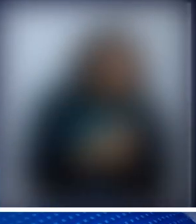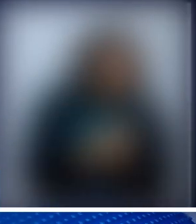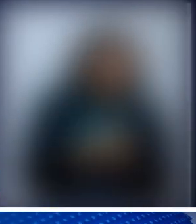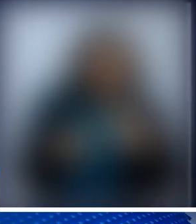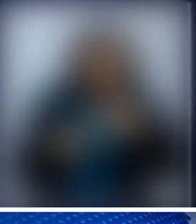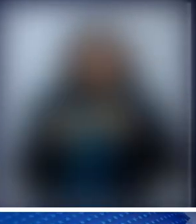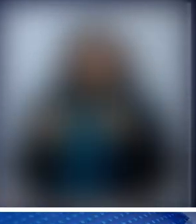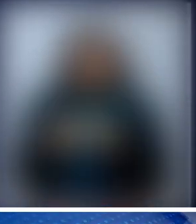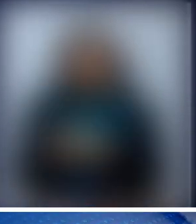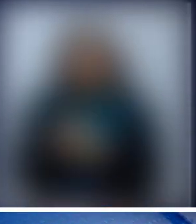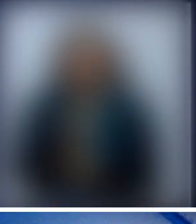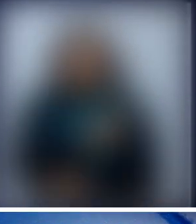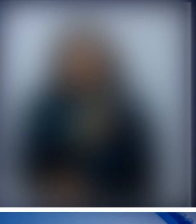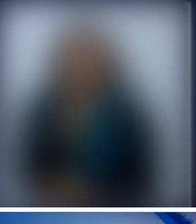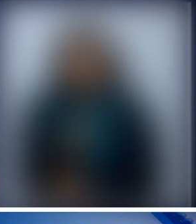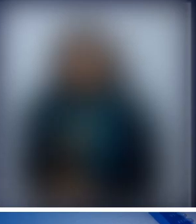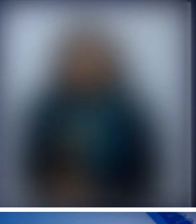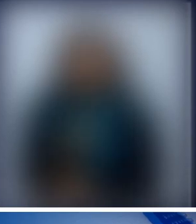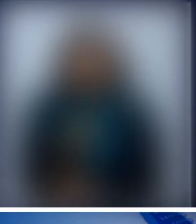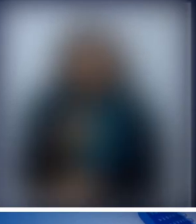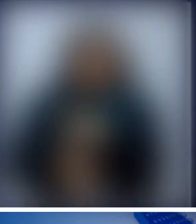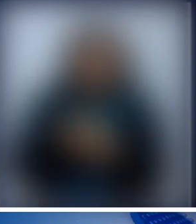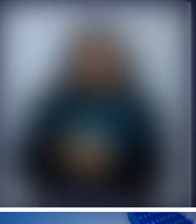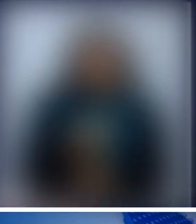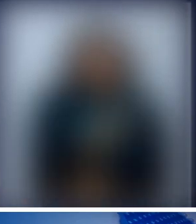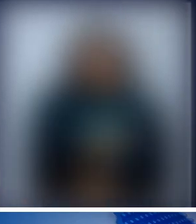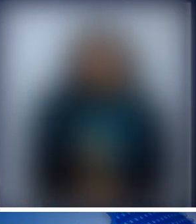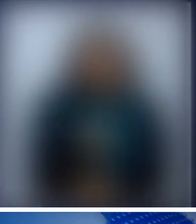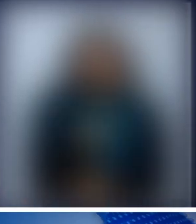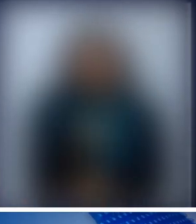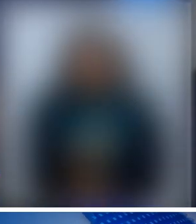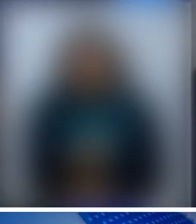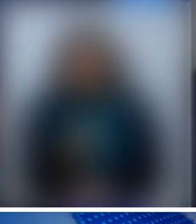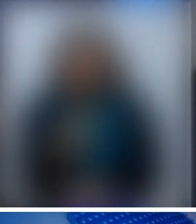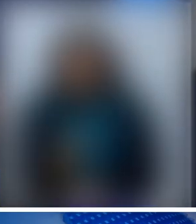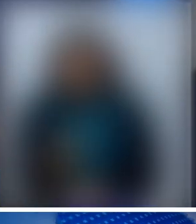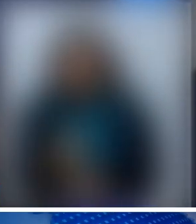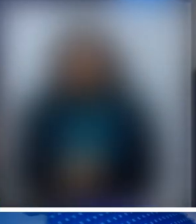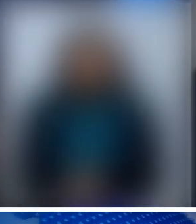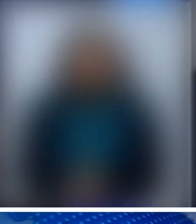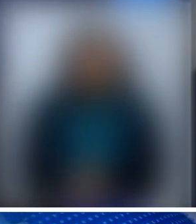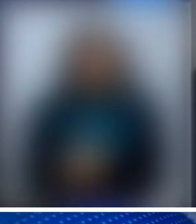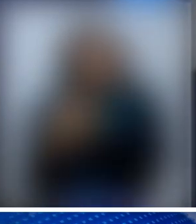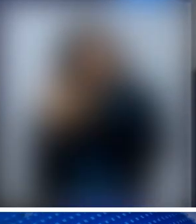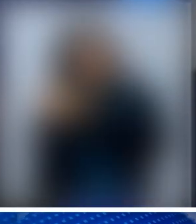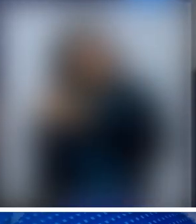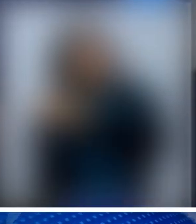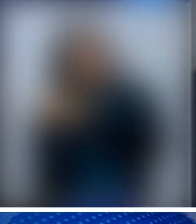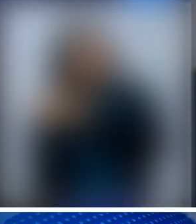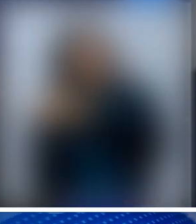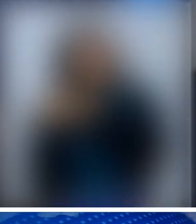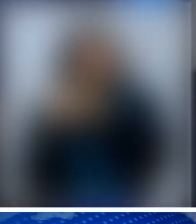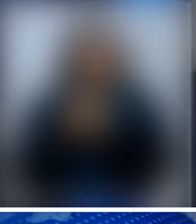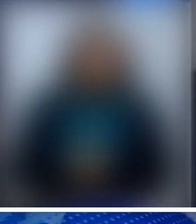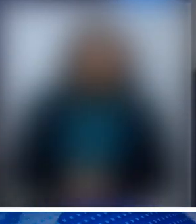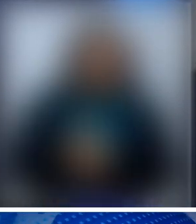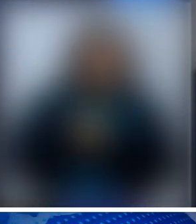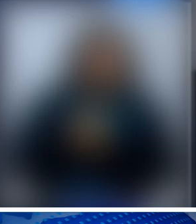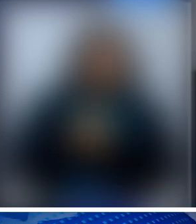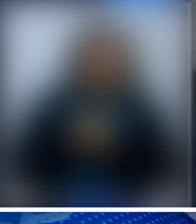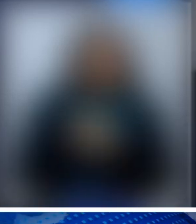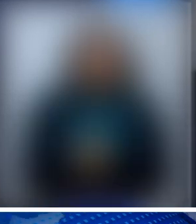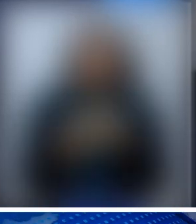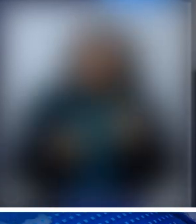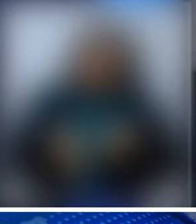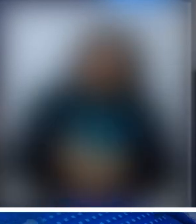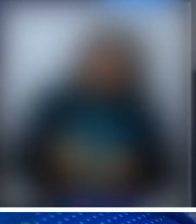section 13. It mandates us, together with the Namibia Vulnerability Assessment Committee, to conduct the livelihood